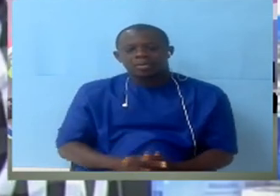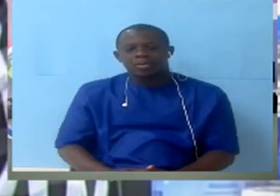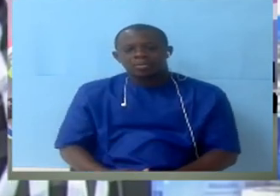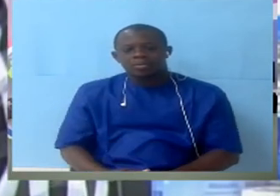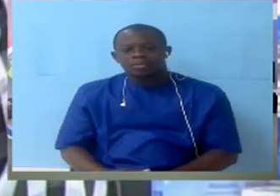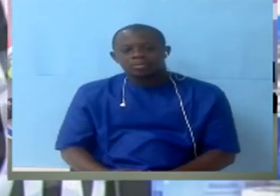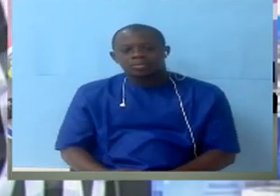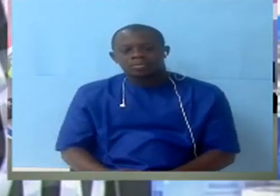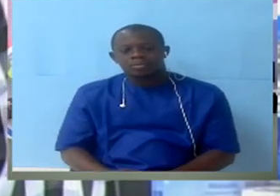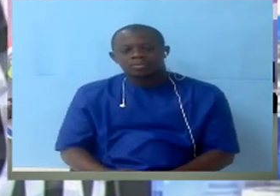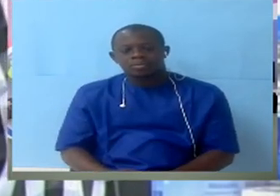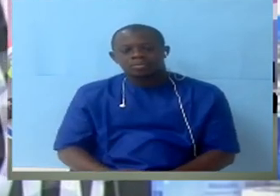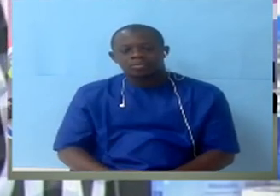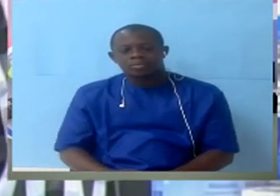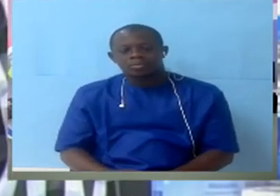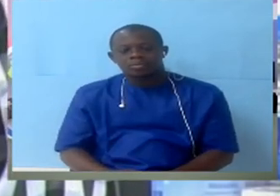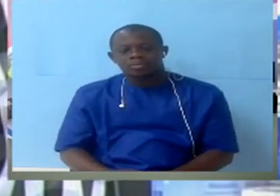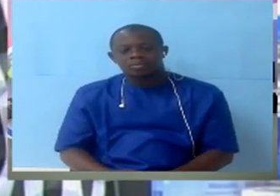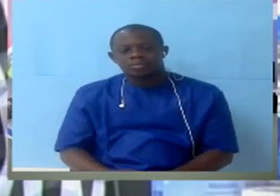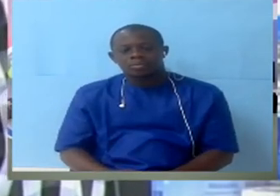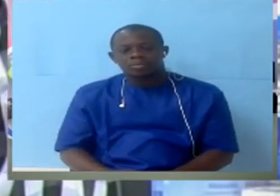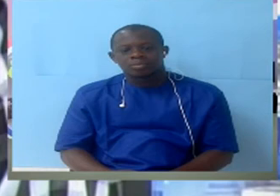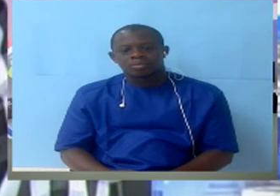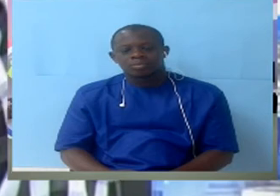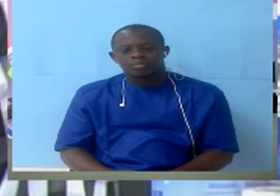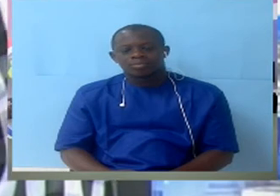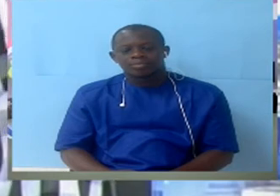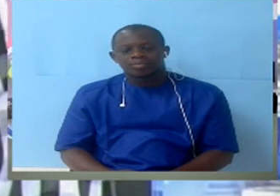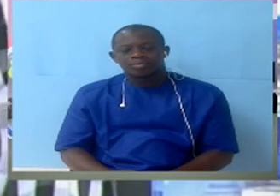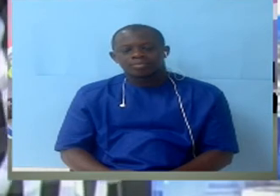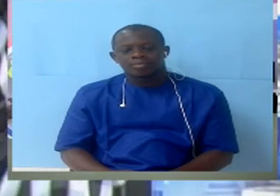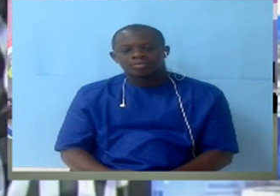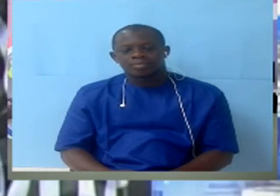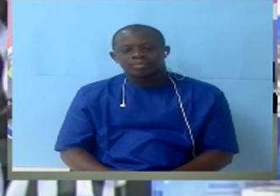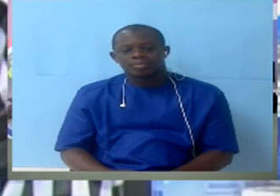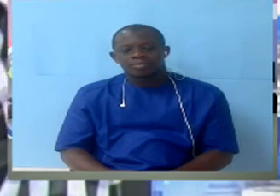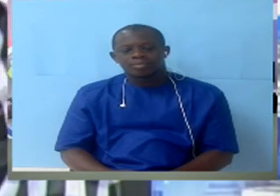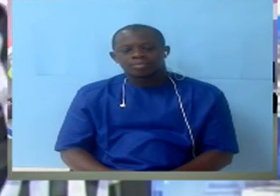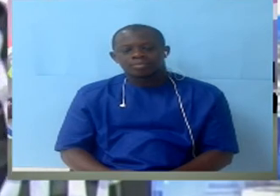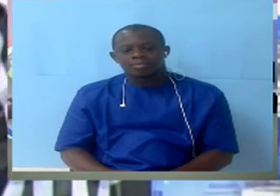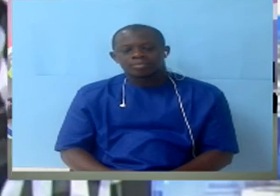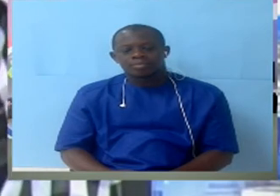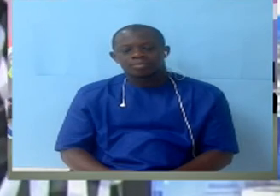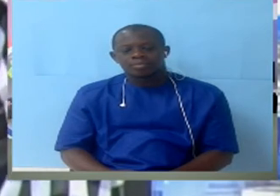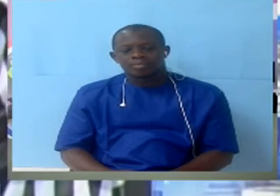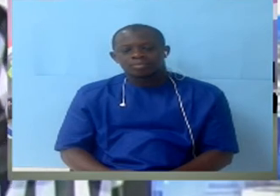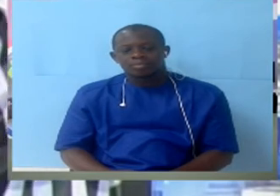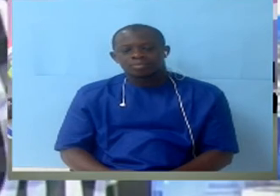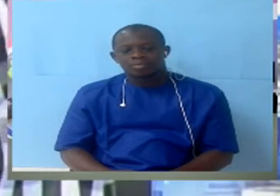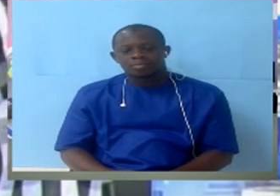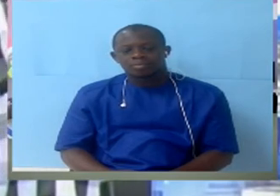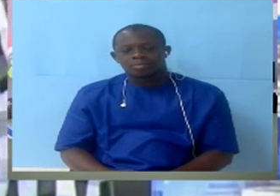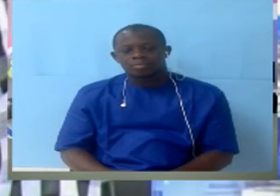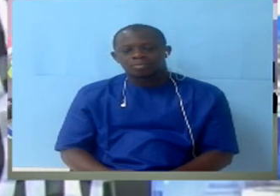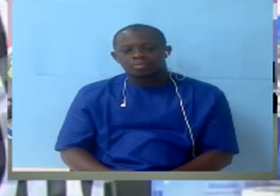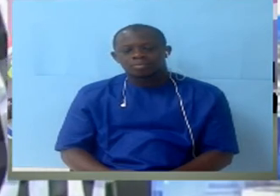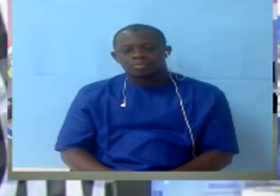to that August 2012 on that Tilbulon phone. Why make a move photo? I ain't called Waterman Akunyako.